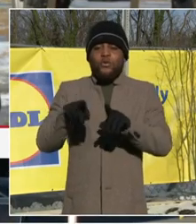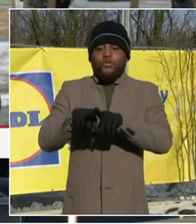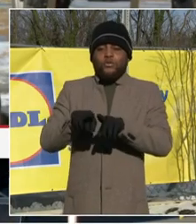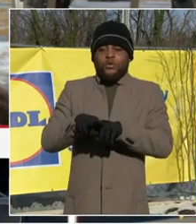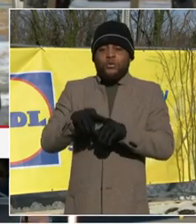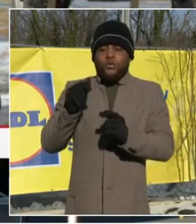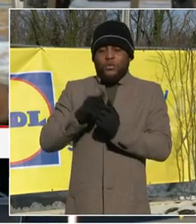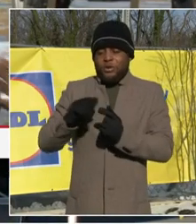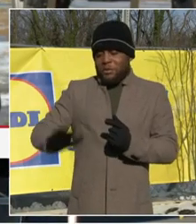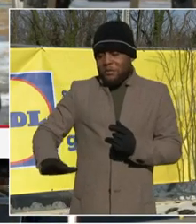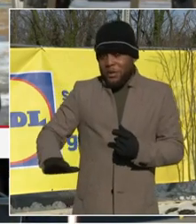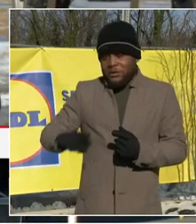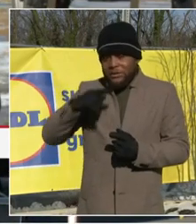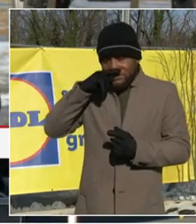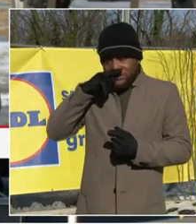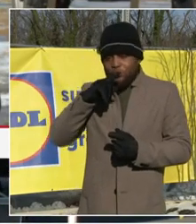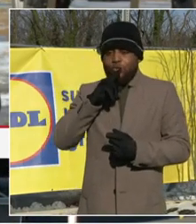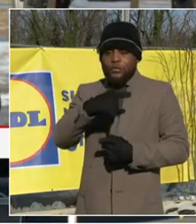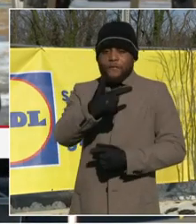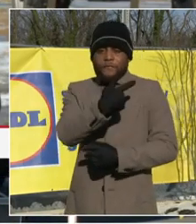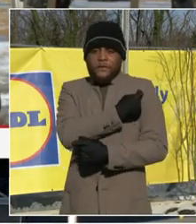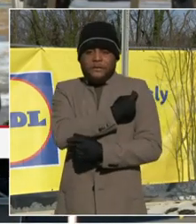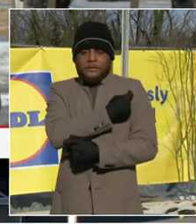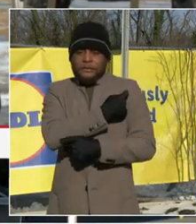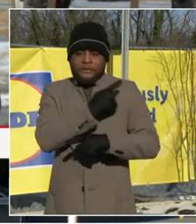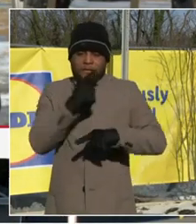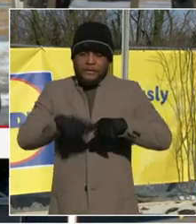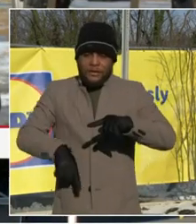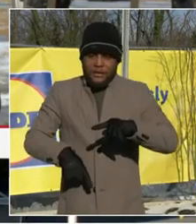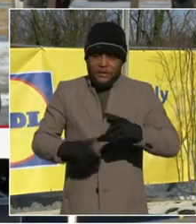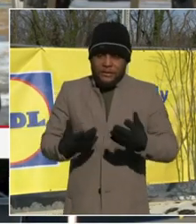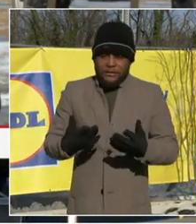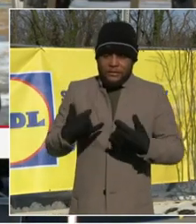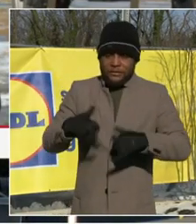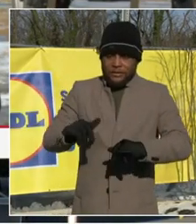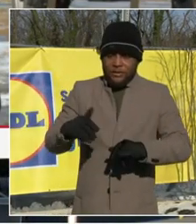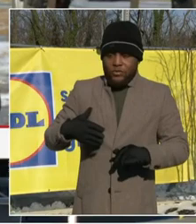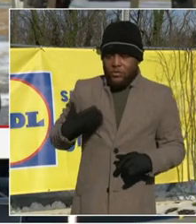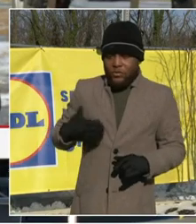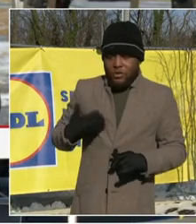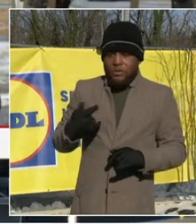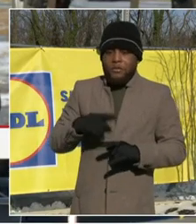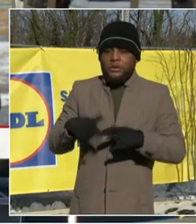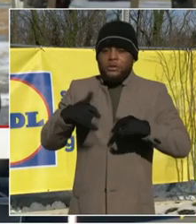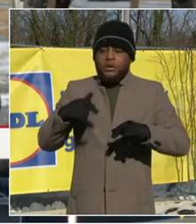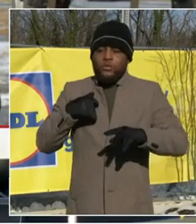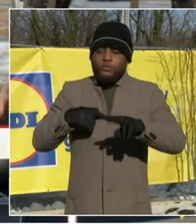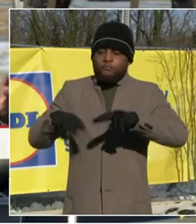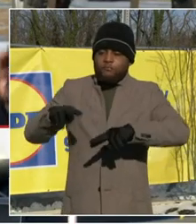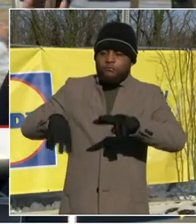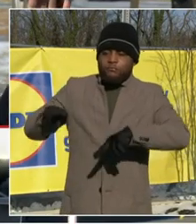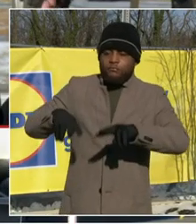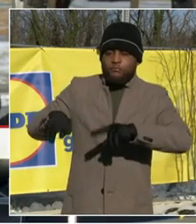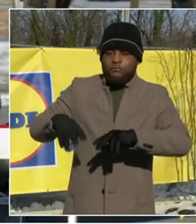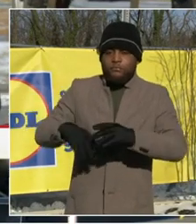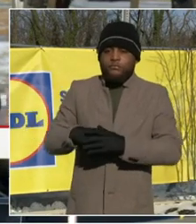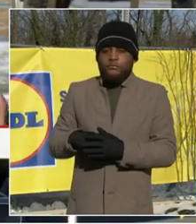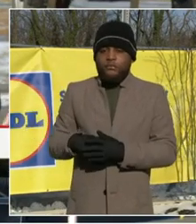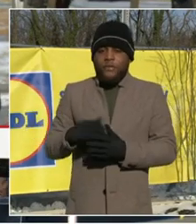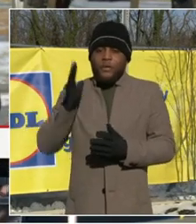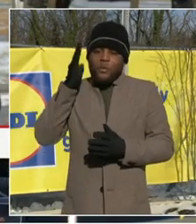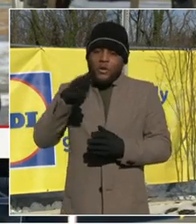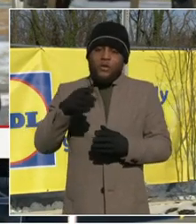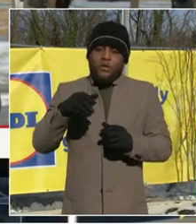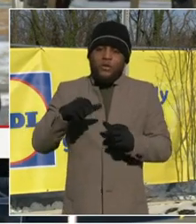eligible now, where they will have more frequent testing. So we know we are continuing, as we have throughout COVID, to have the